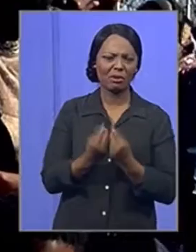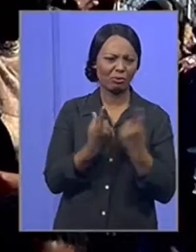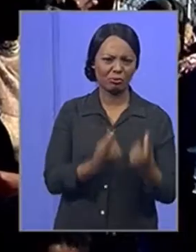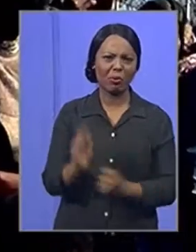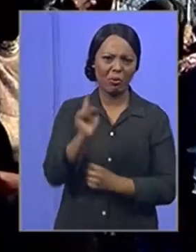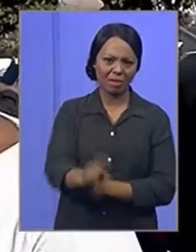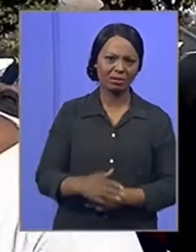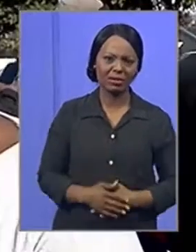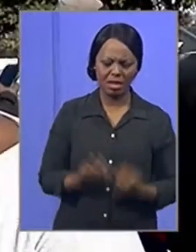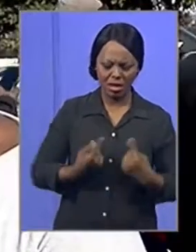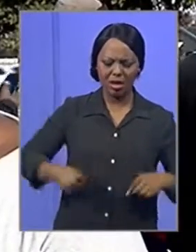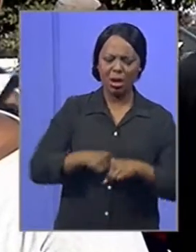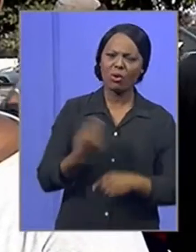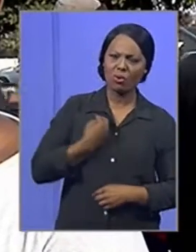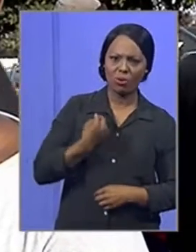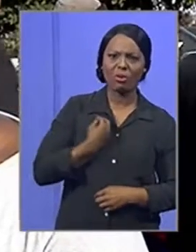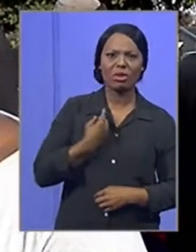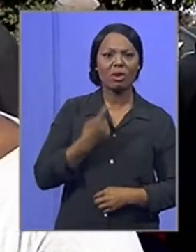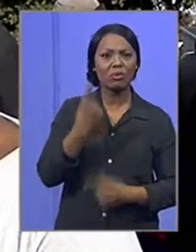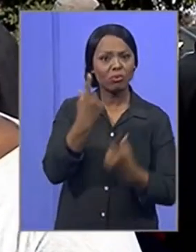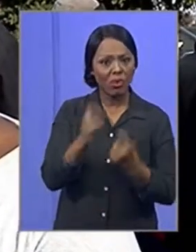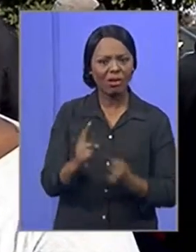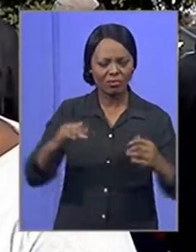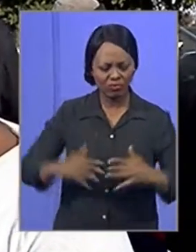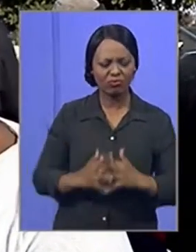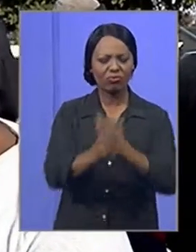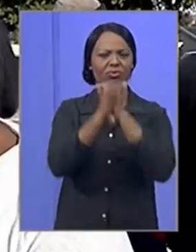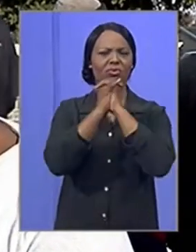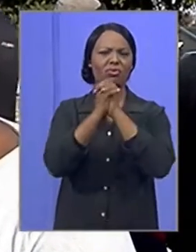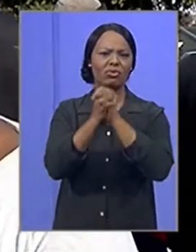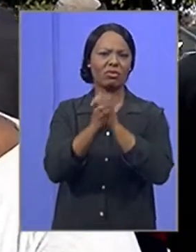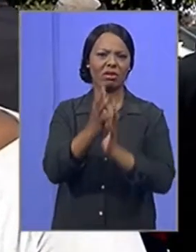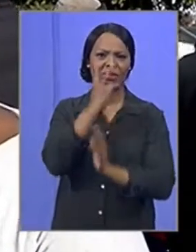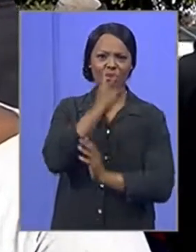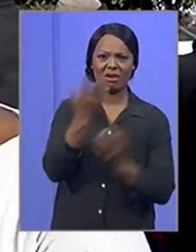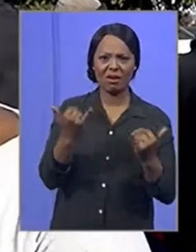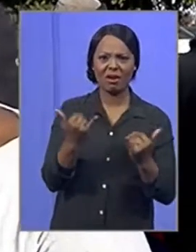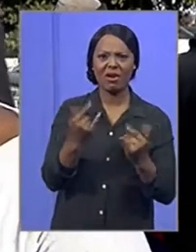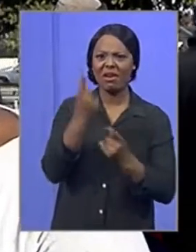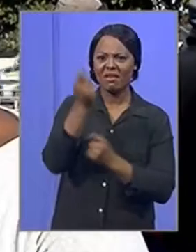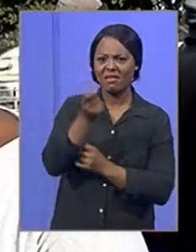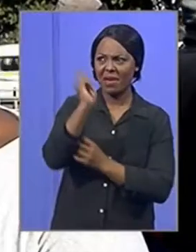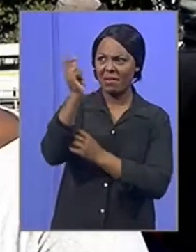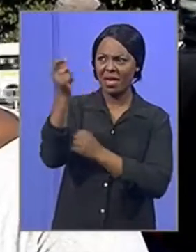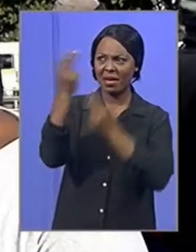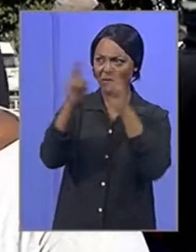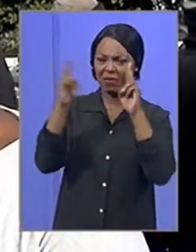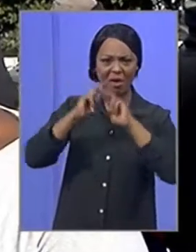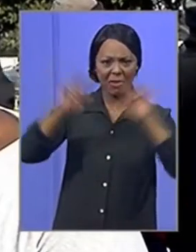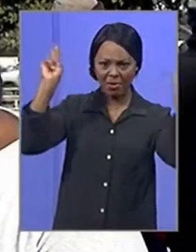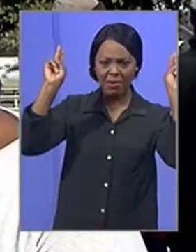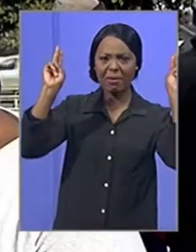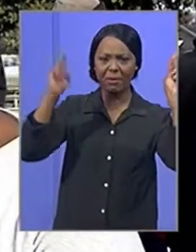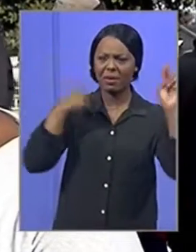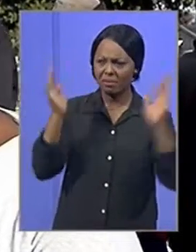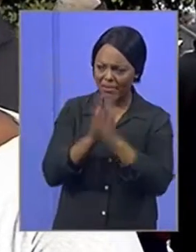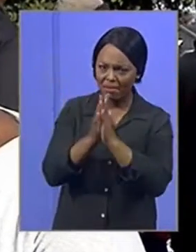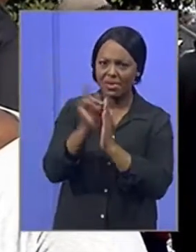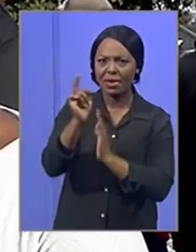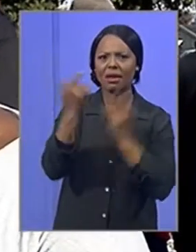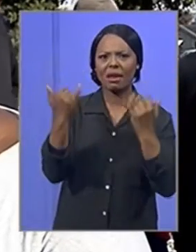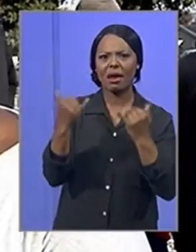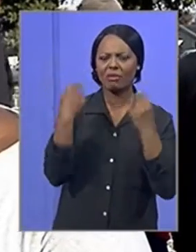youth, we have the power to unite. It can be seen with what happened with Fees Must Fall. I urge all the young people to stand up and fight against